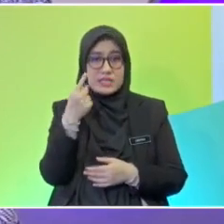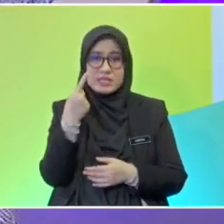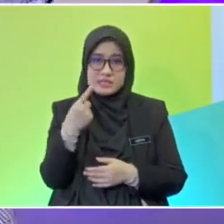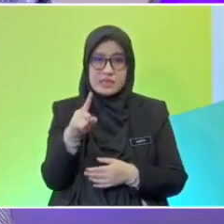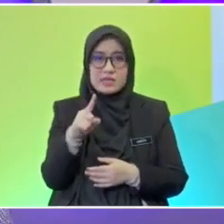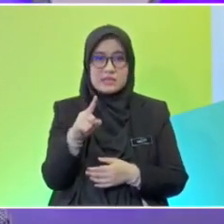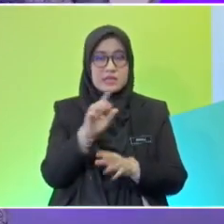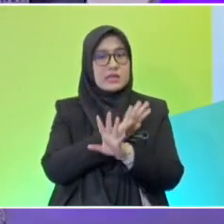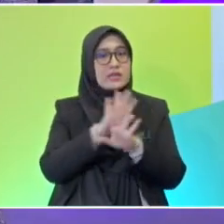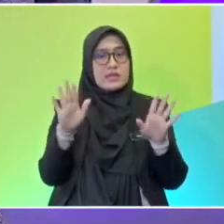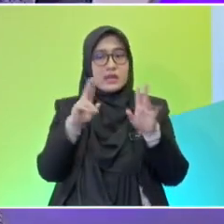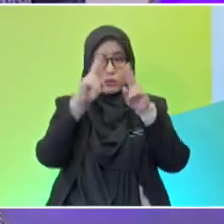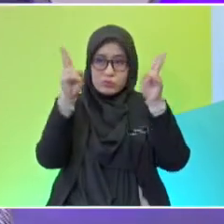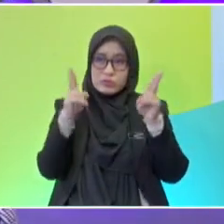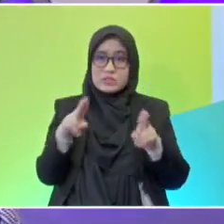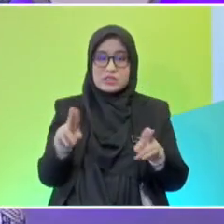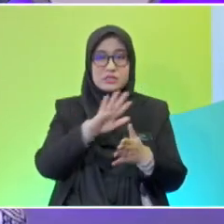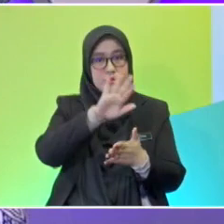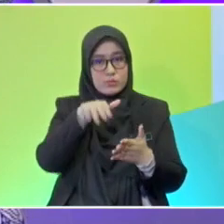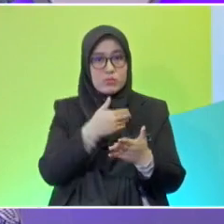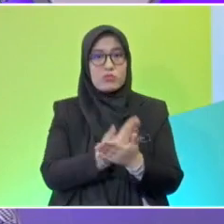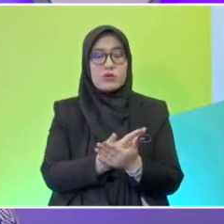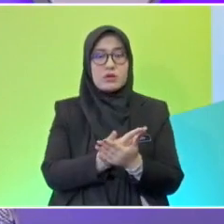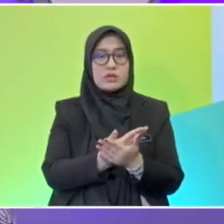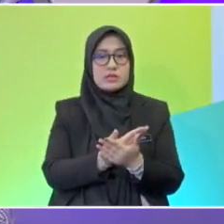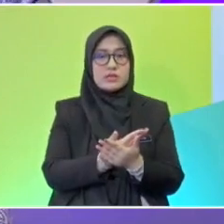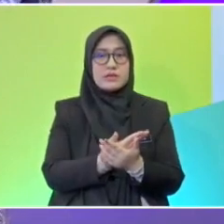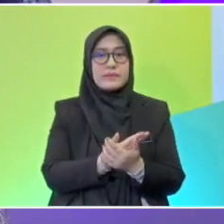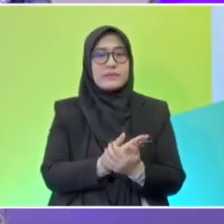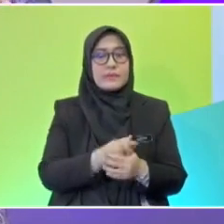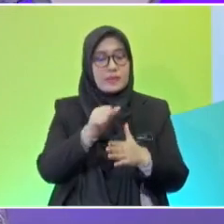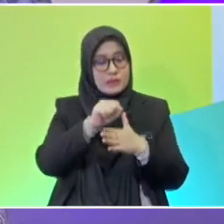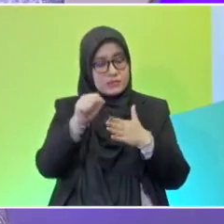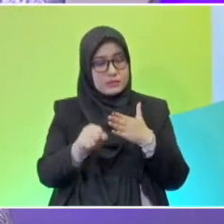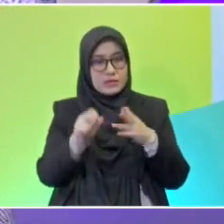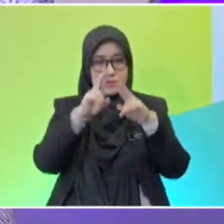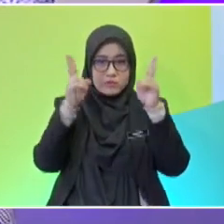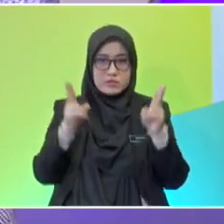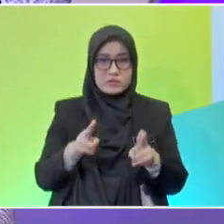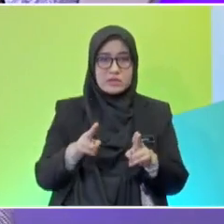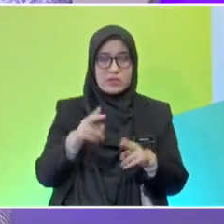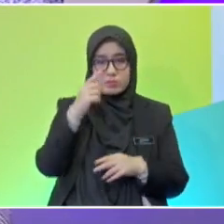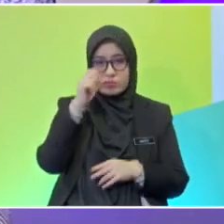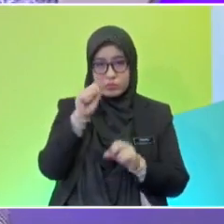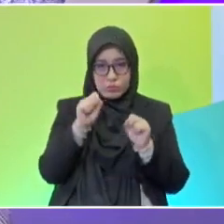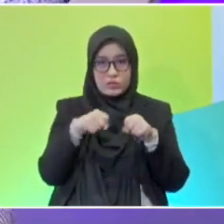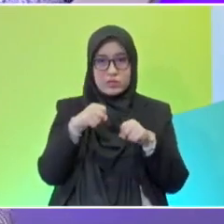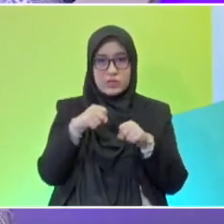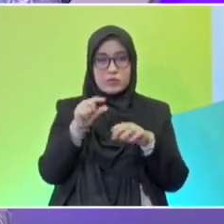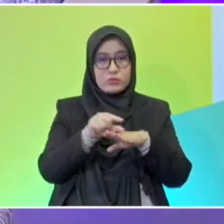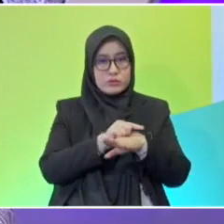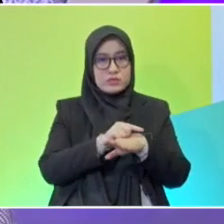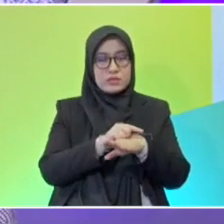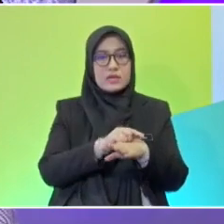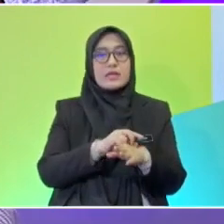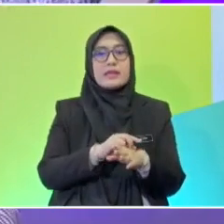everything. So go back to the descriptors. It may be a guide, but test scores cannot be translated into performance levels. Yeah,